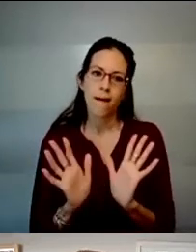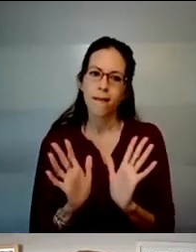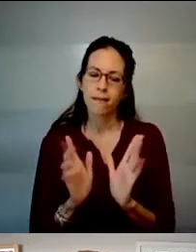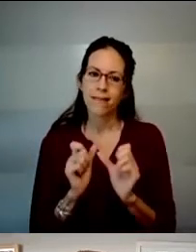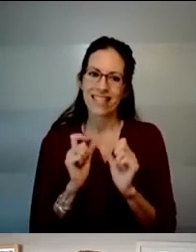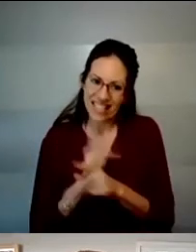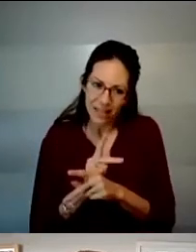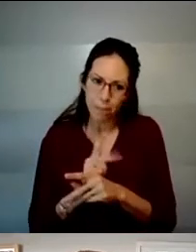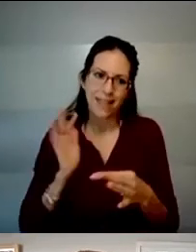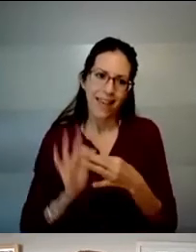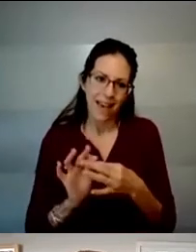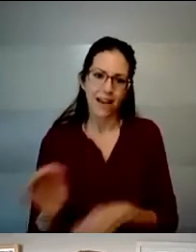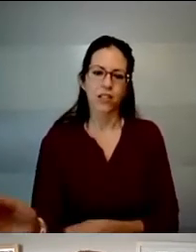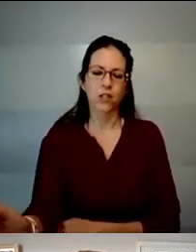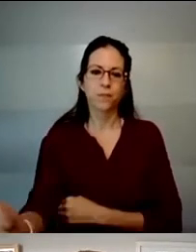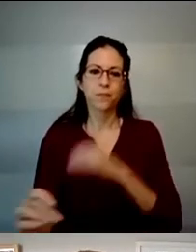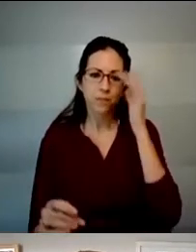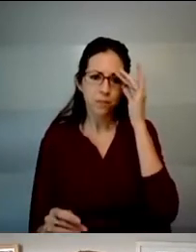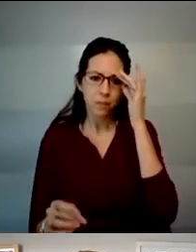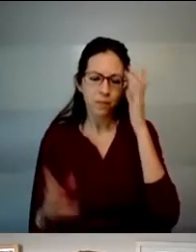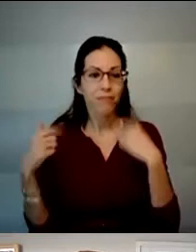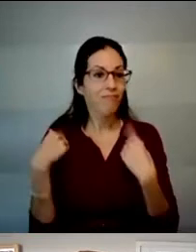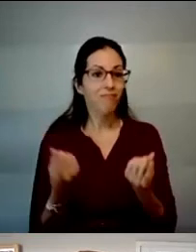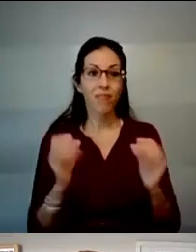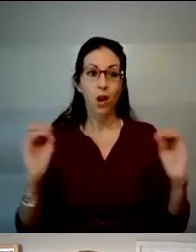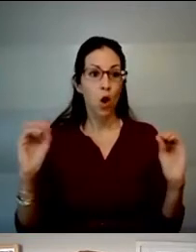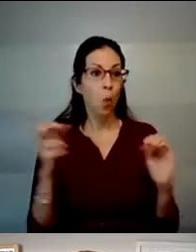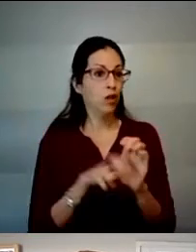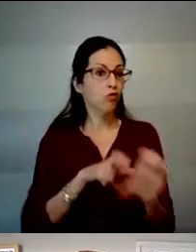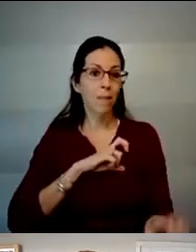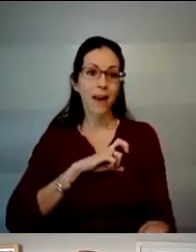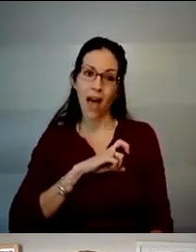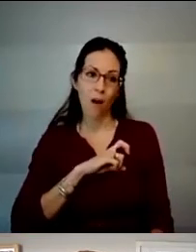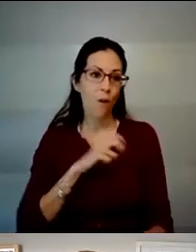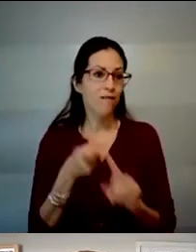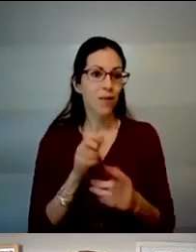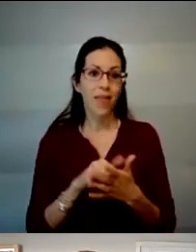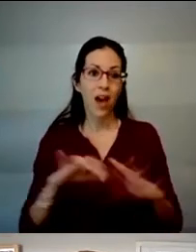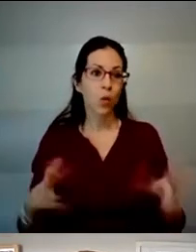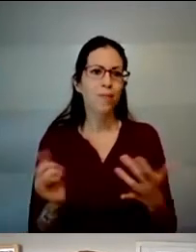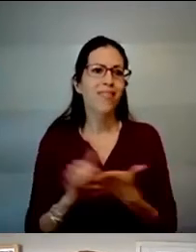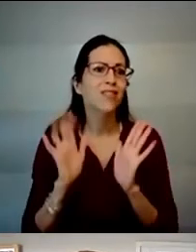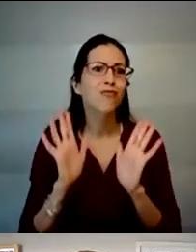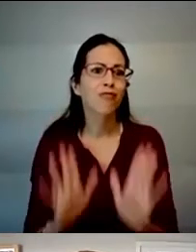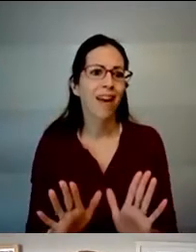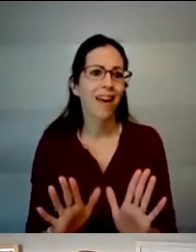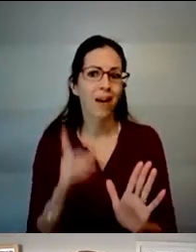know, we haven't seen anybody like drop off really from that group, which is great in such an odd